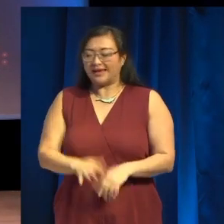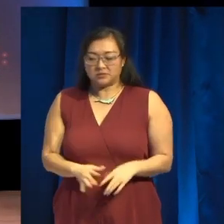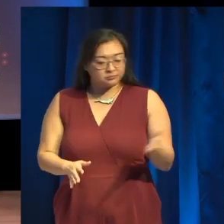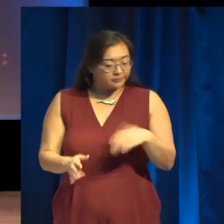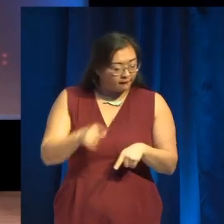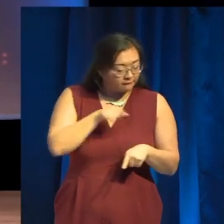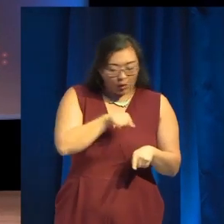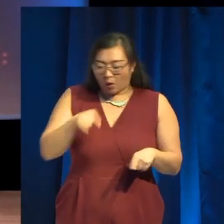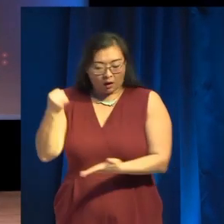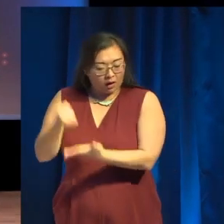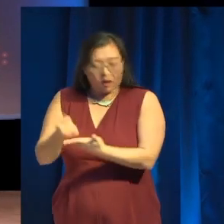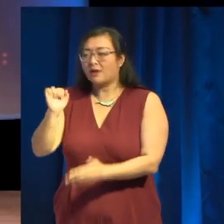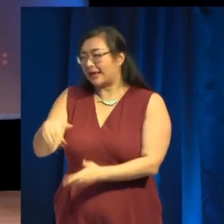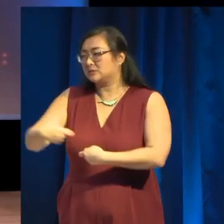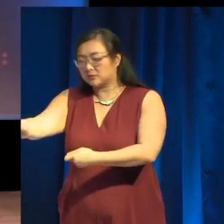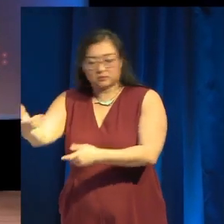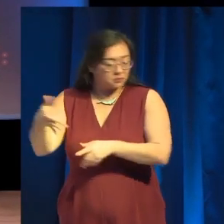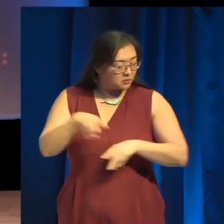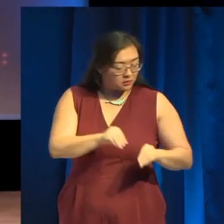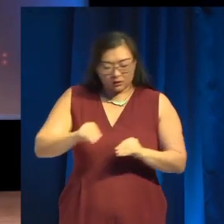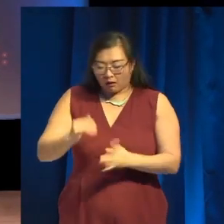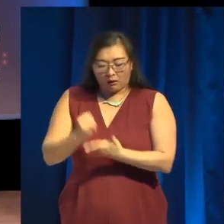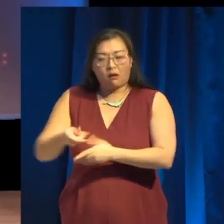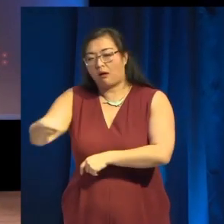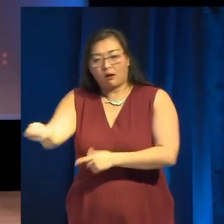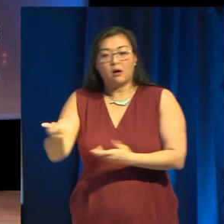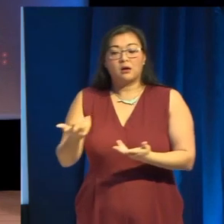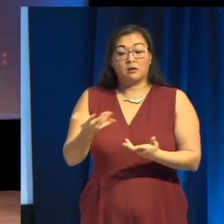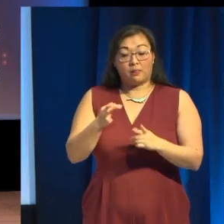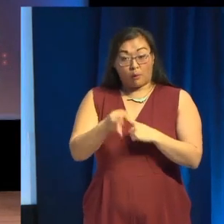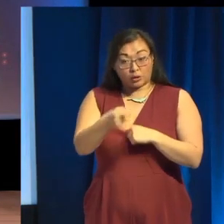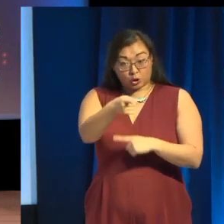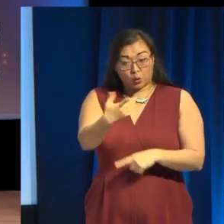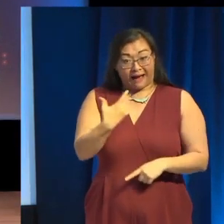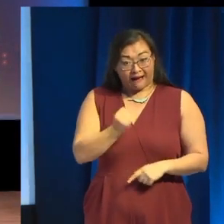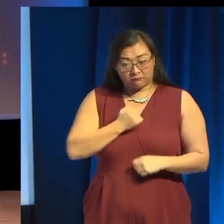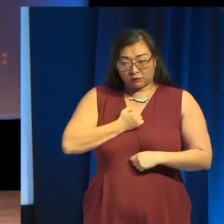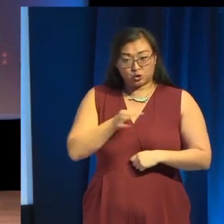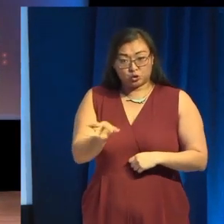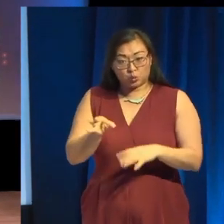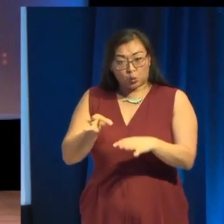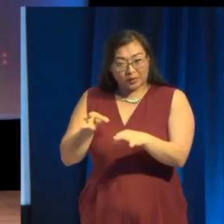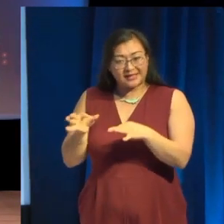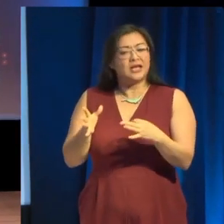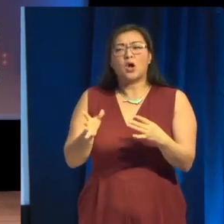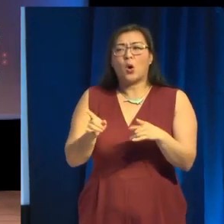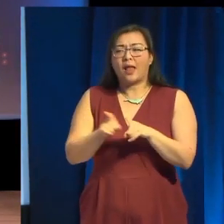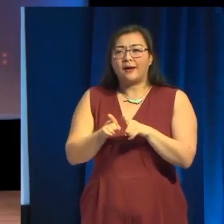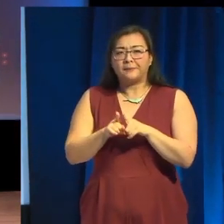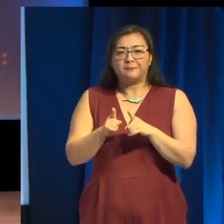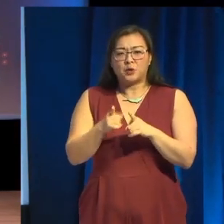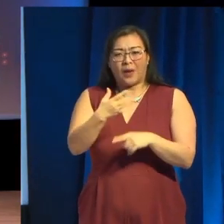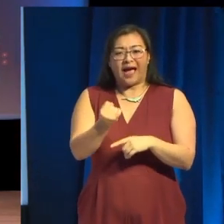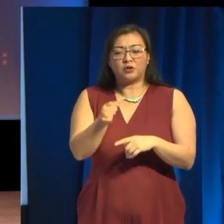have organic choices in this game. They're not kind of a telltale style things where you pick one way or another. In this game, you